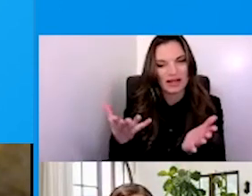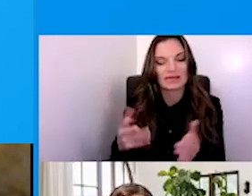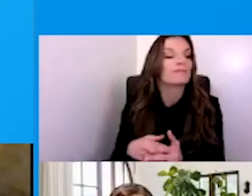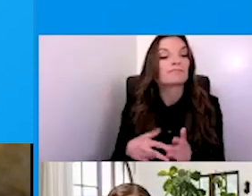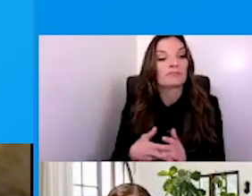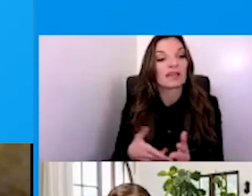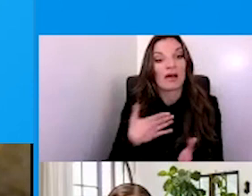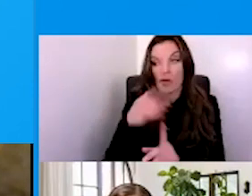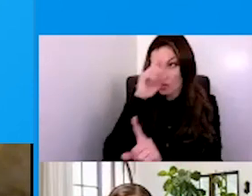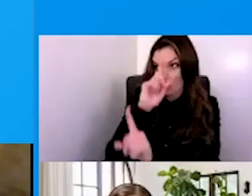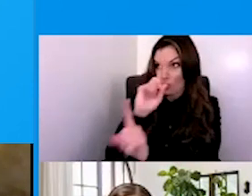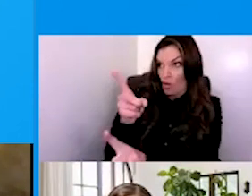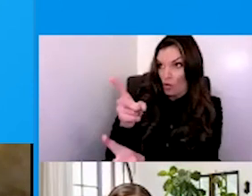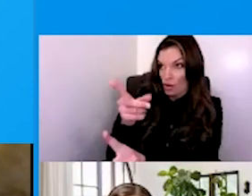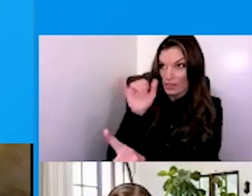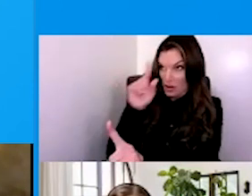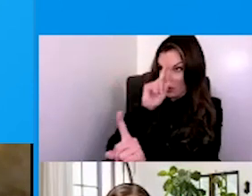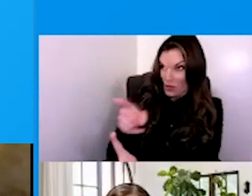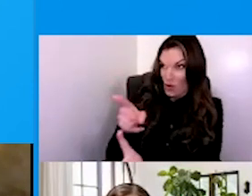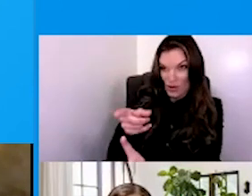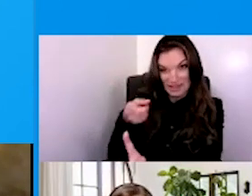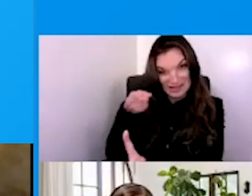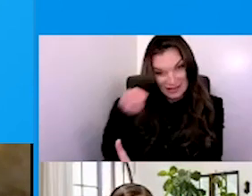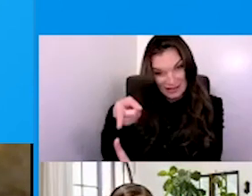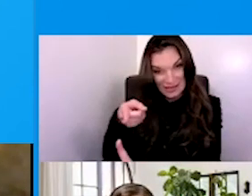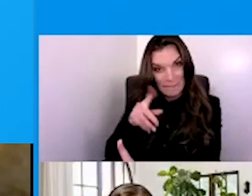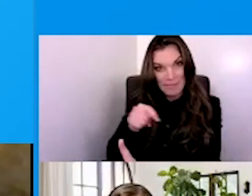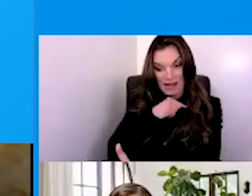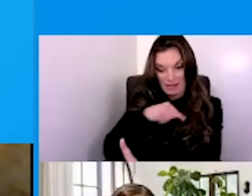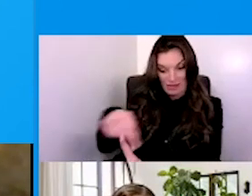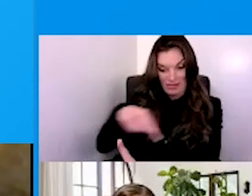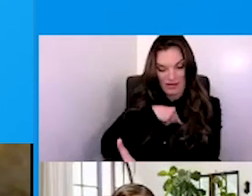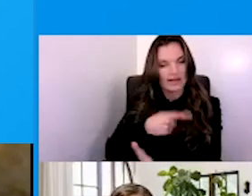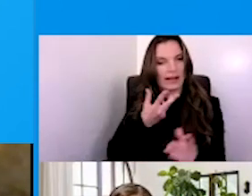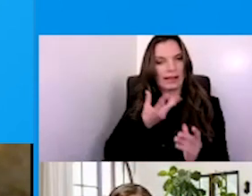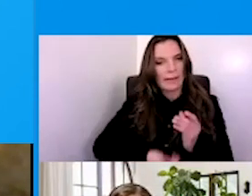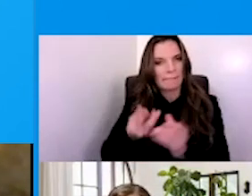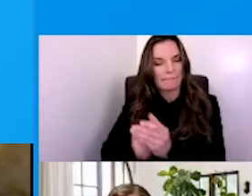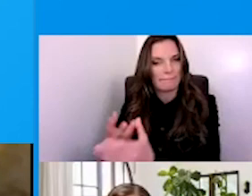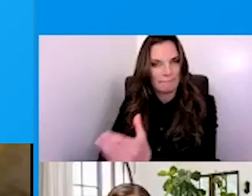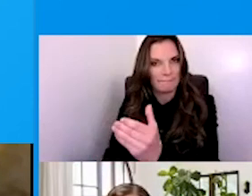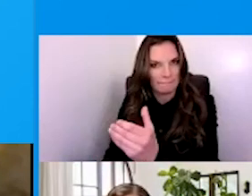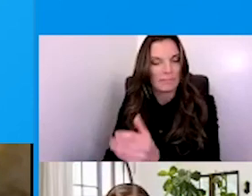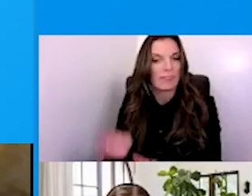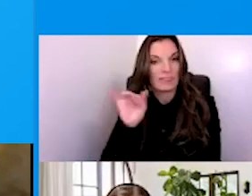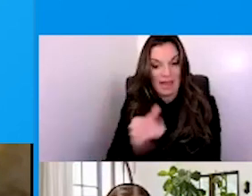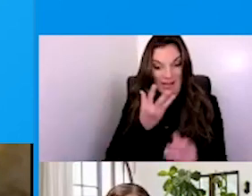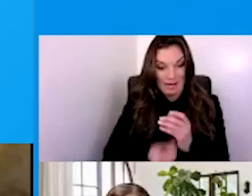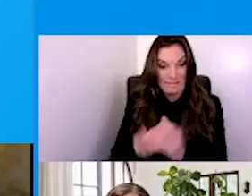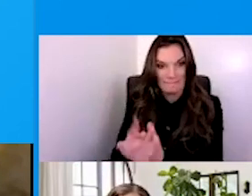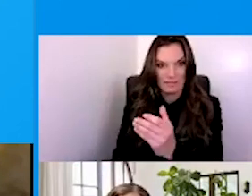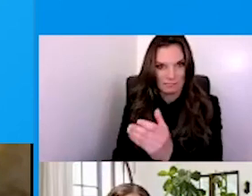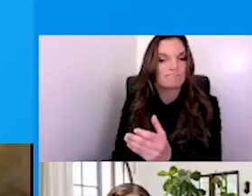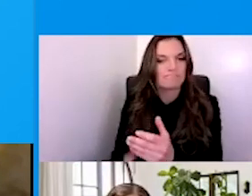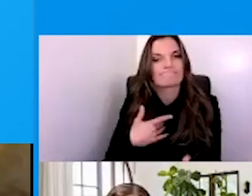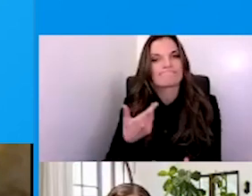are influenced by ableism. So there are some of the gaps in outcome are going to be influenced by all sorts of things,